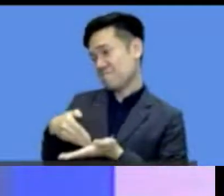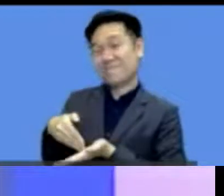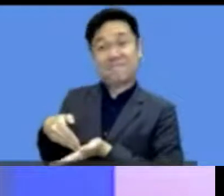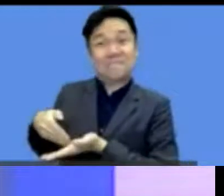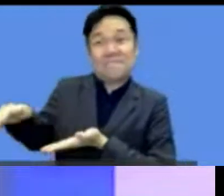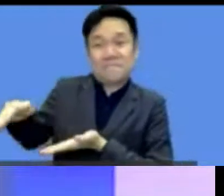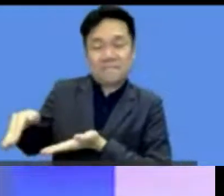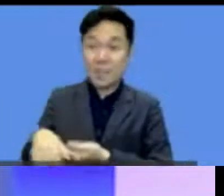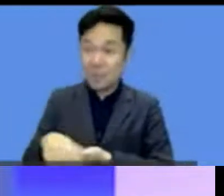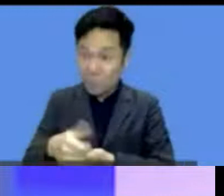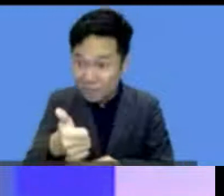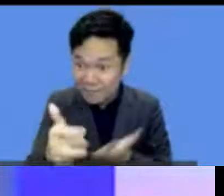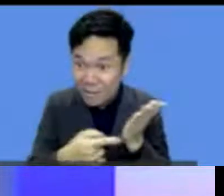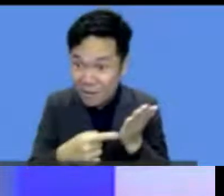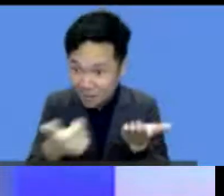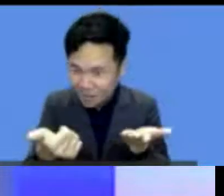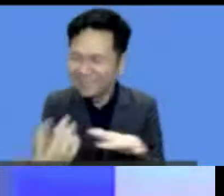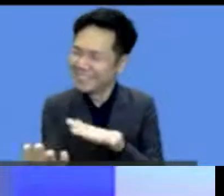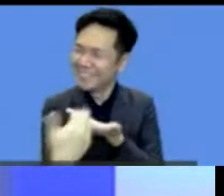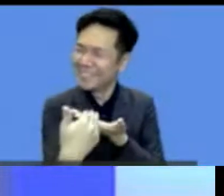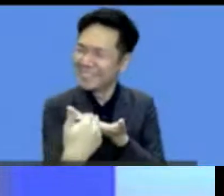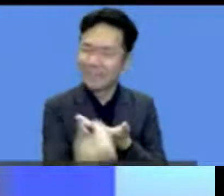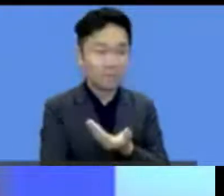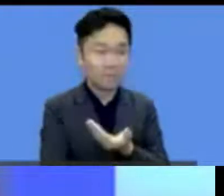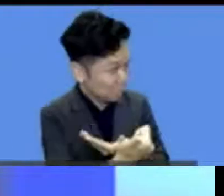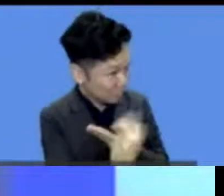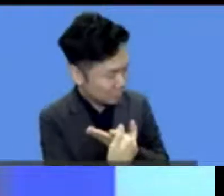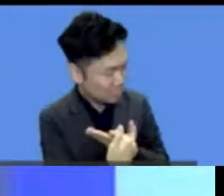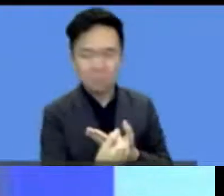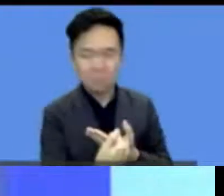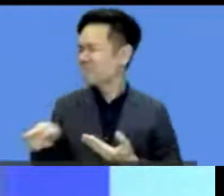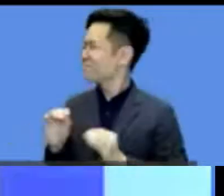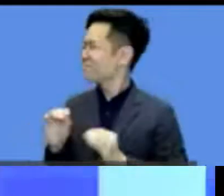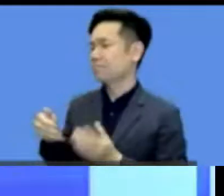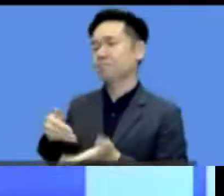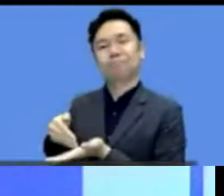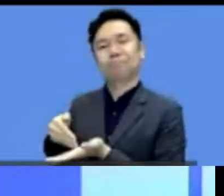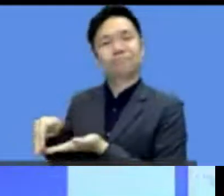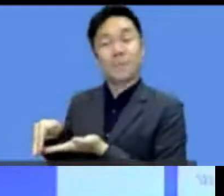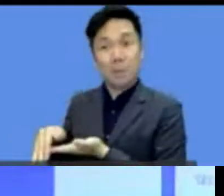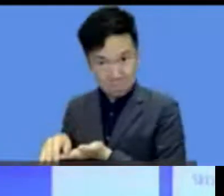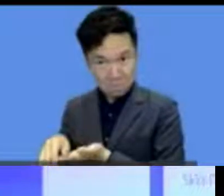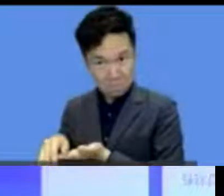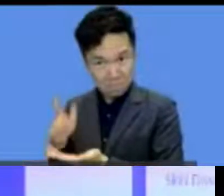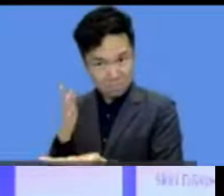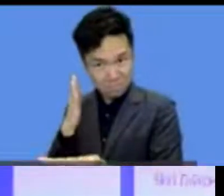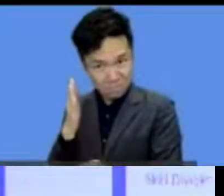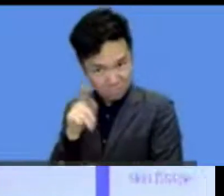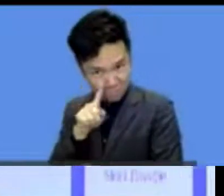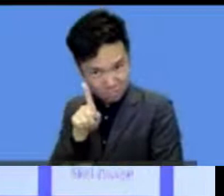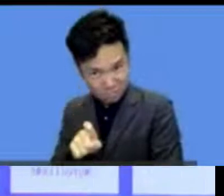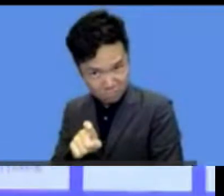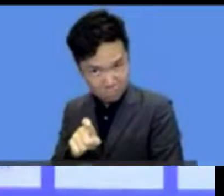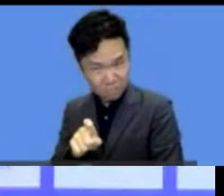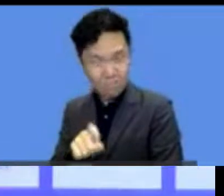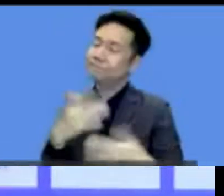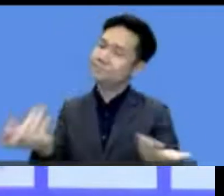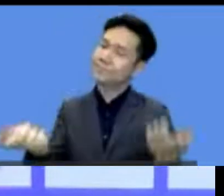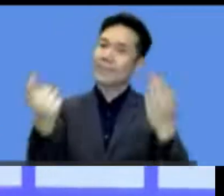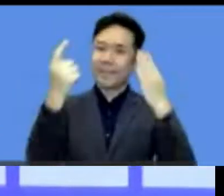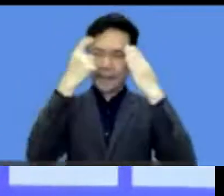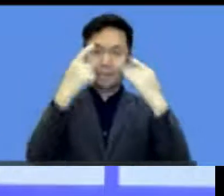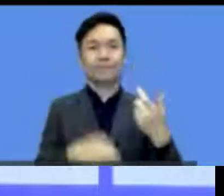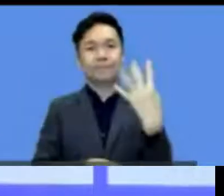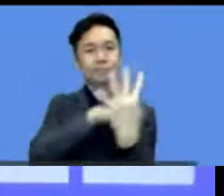just won't talk in detail about this, but I did a research. I'm connected with IEEE Standard Association